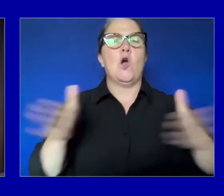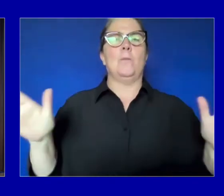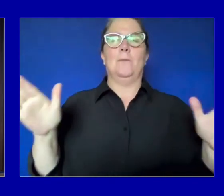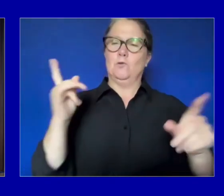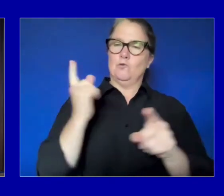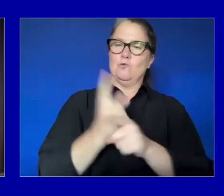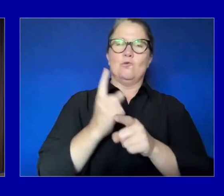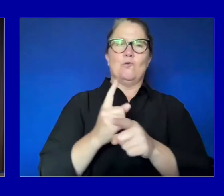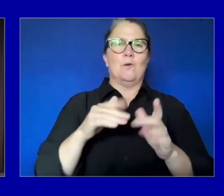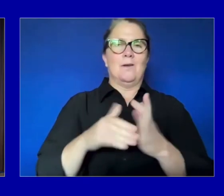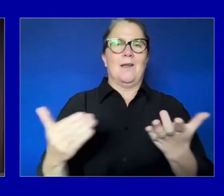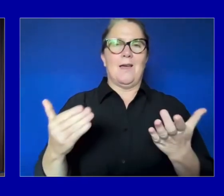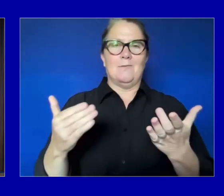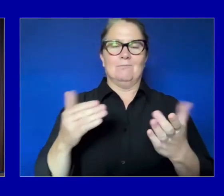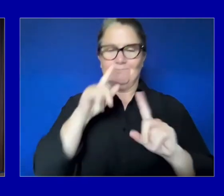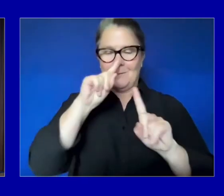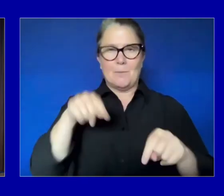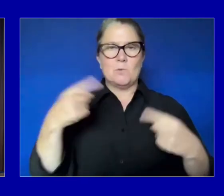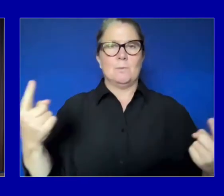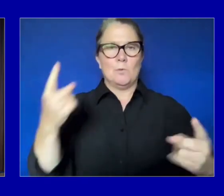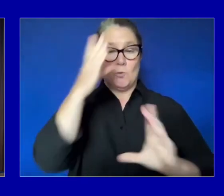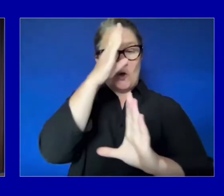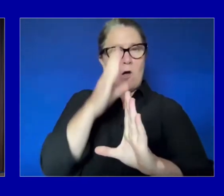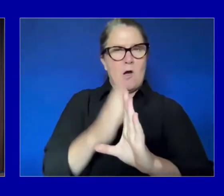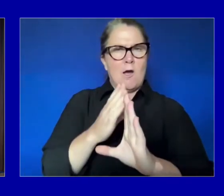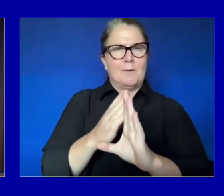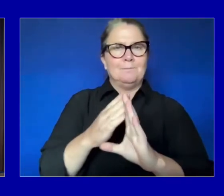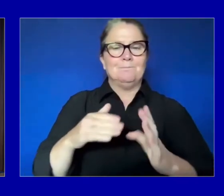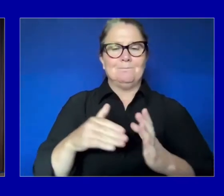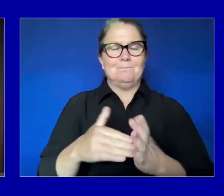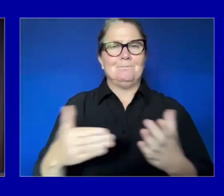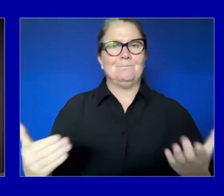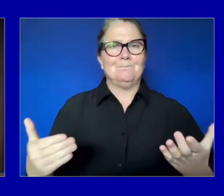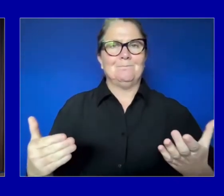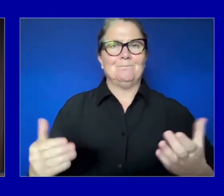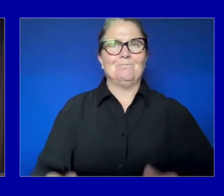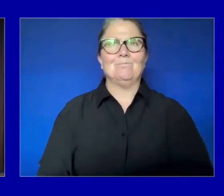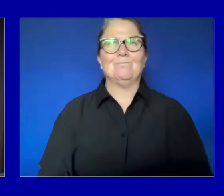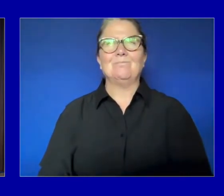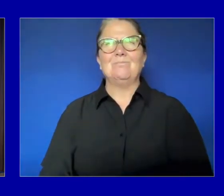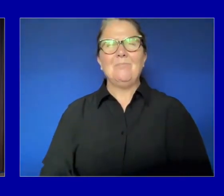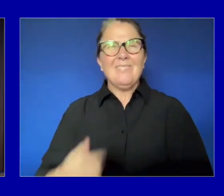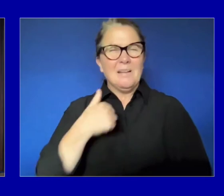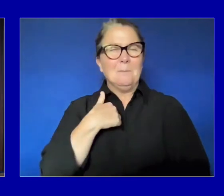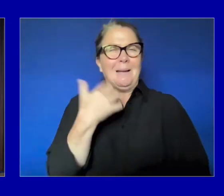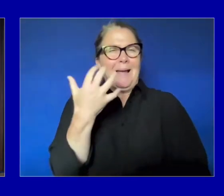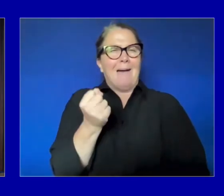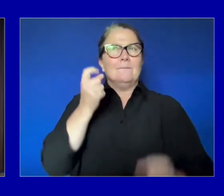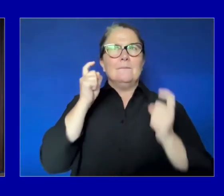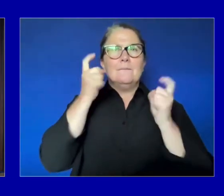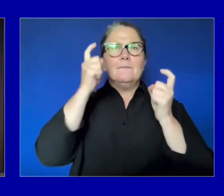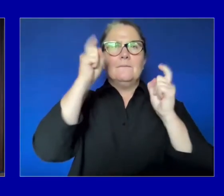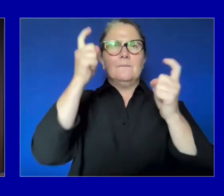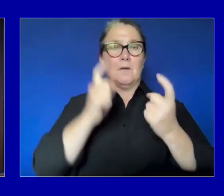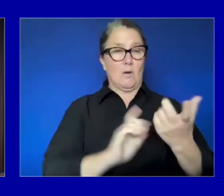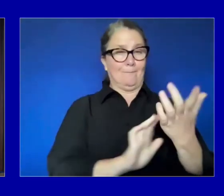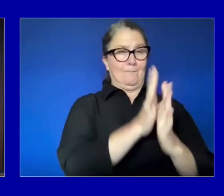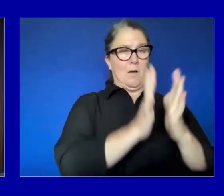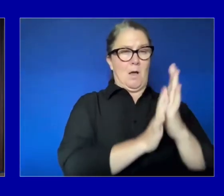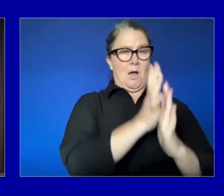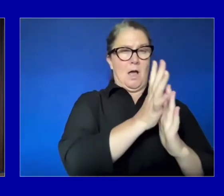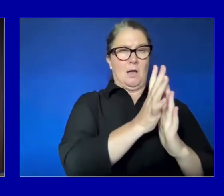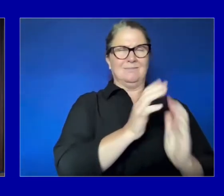um, about fire, and it also concerns me that we separate fire and water. Um, you know, the two are, are the same.